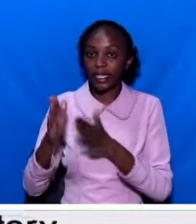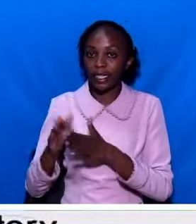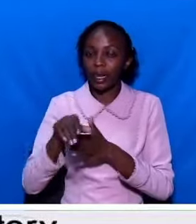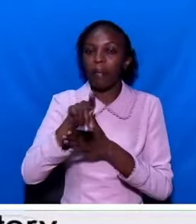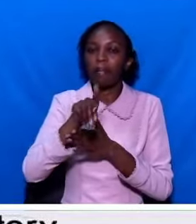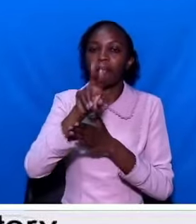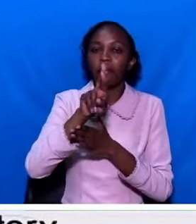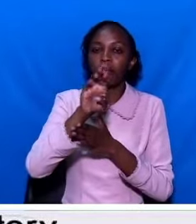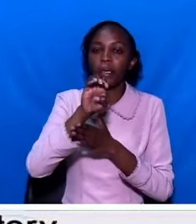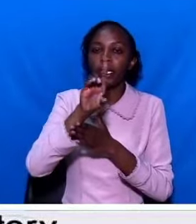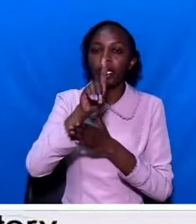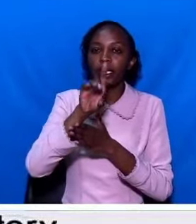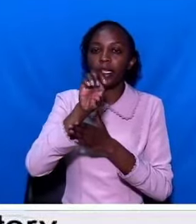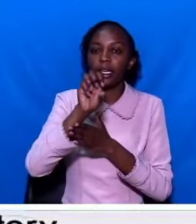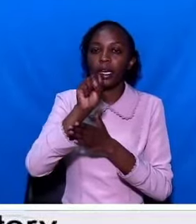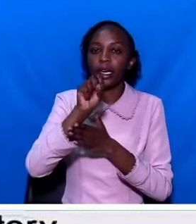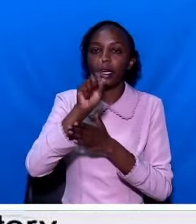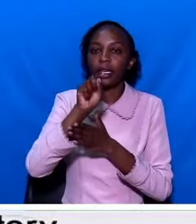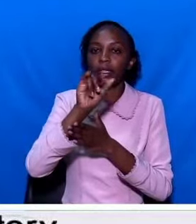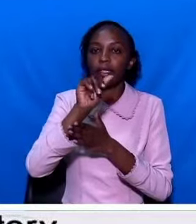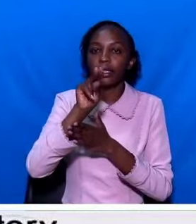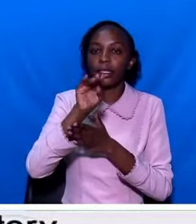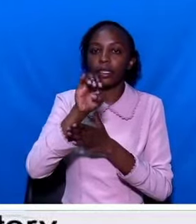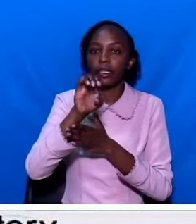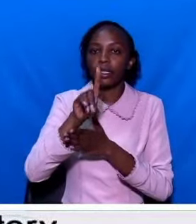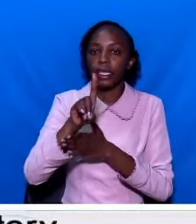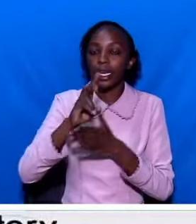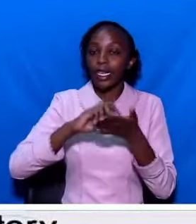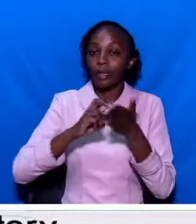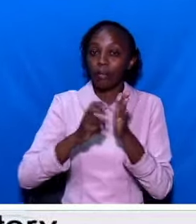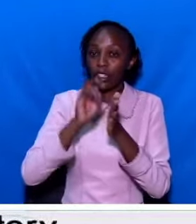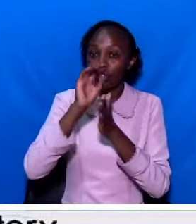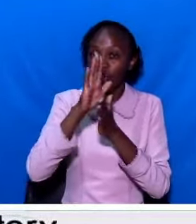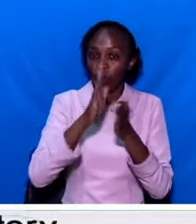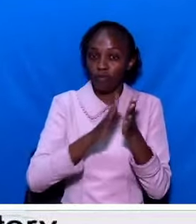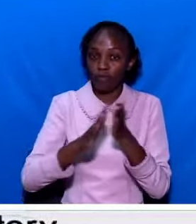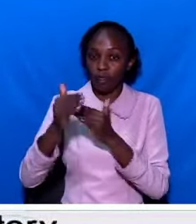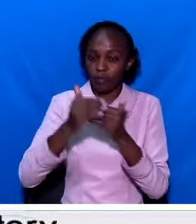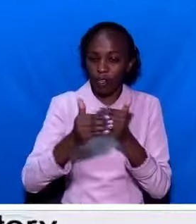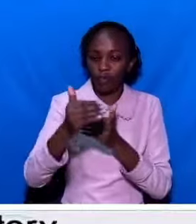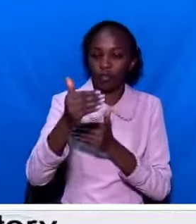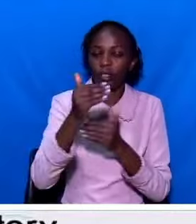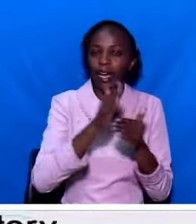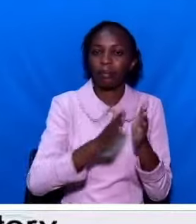To be predestined means that your destiny has been settled in advance.